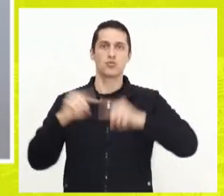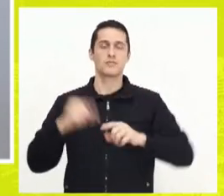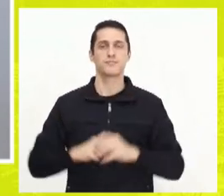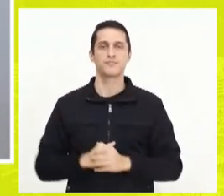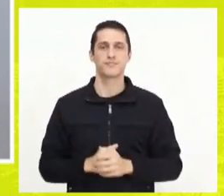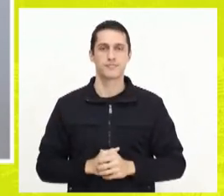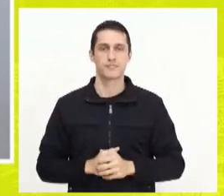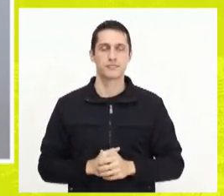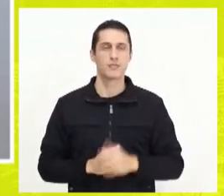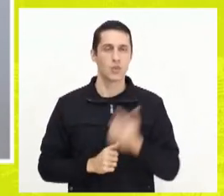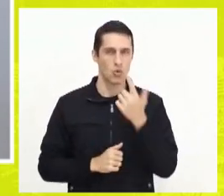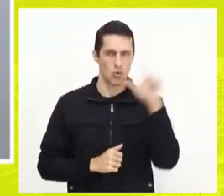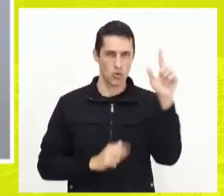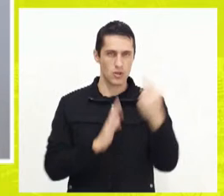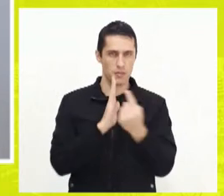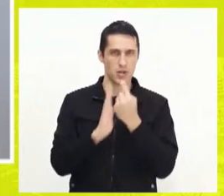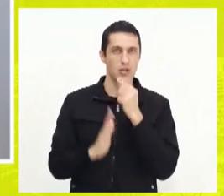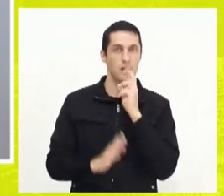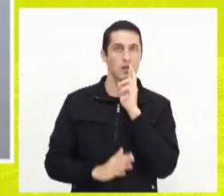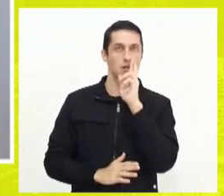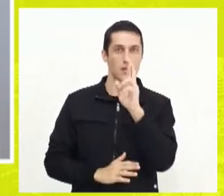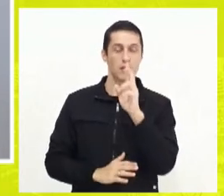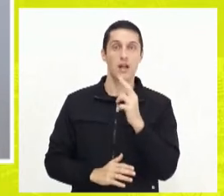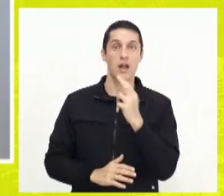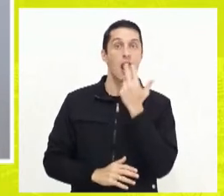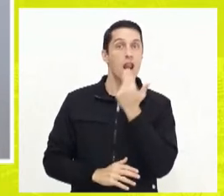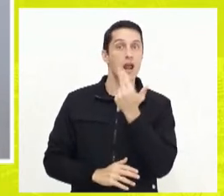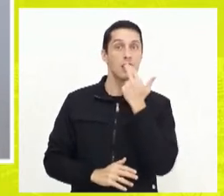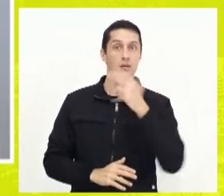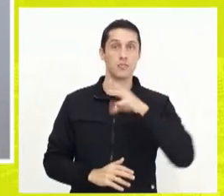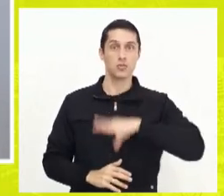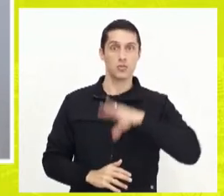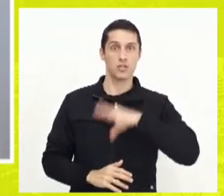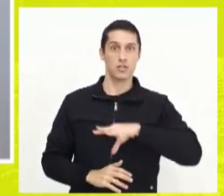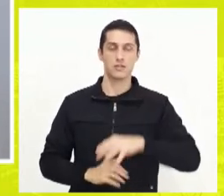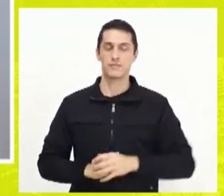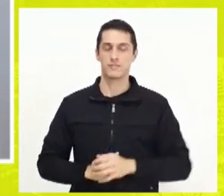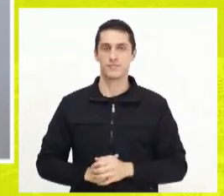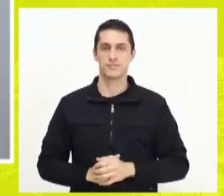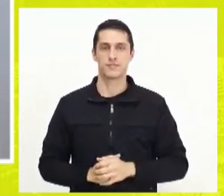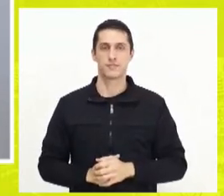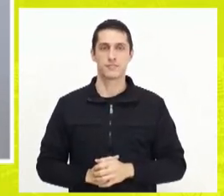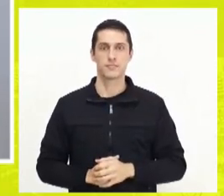answer a different question that was made regarding the portuguese language